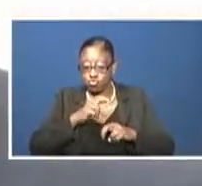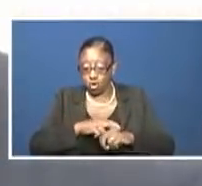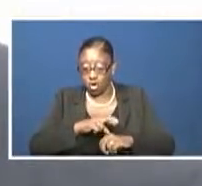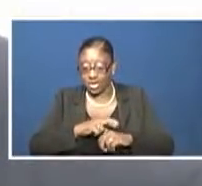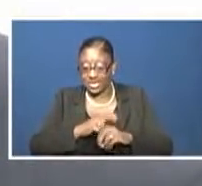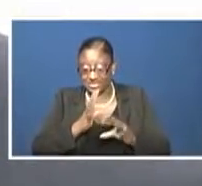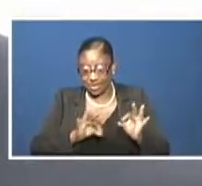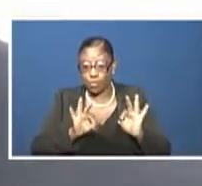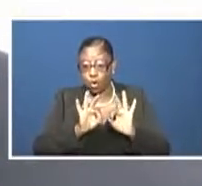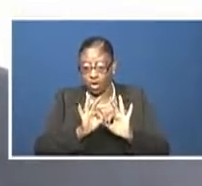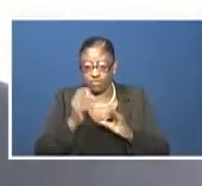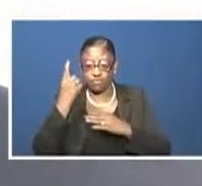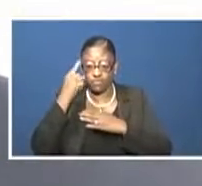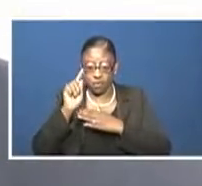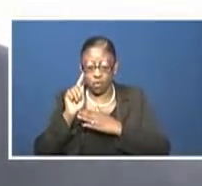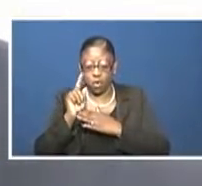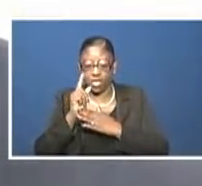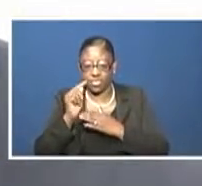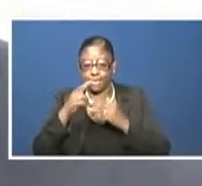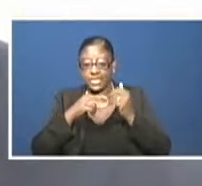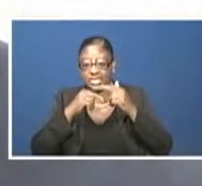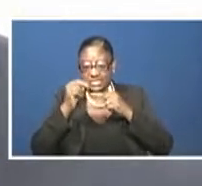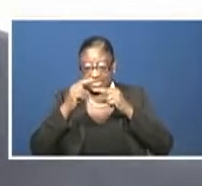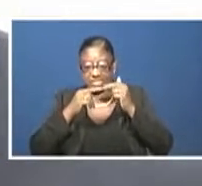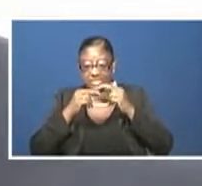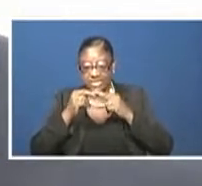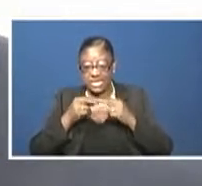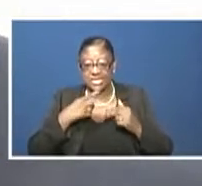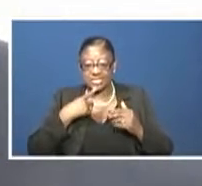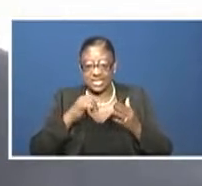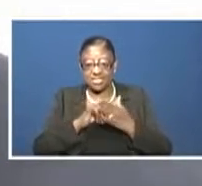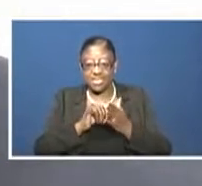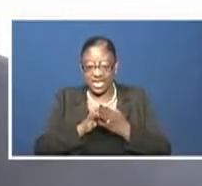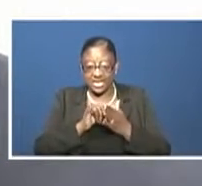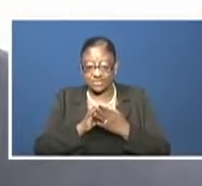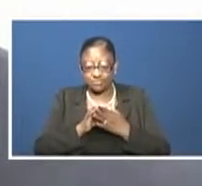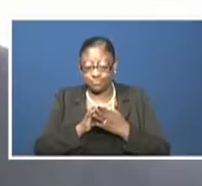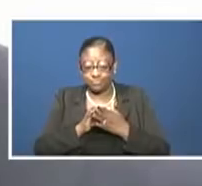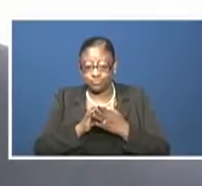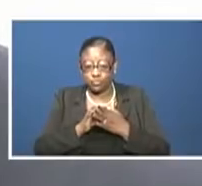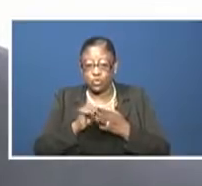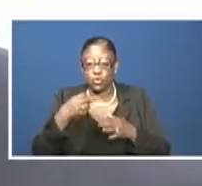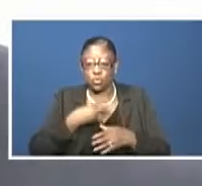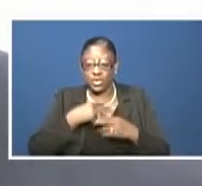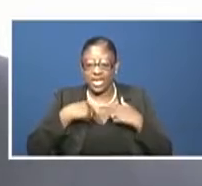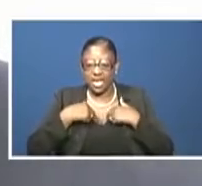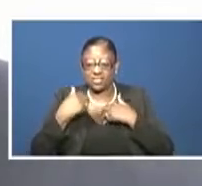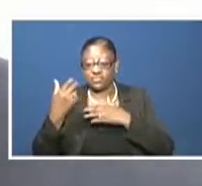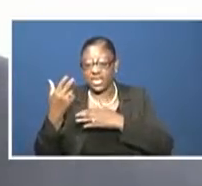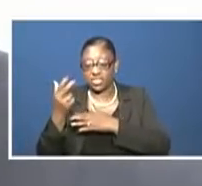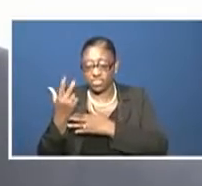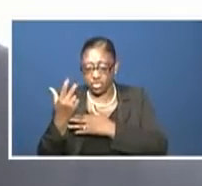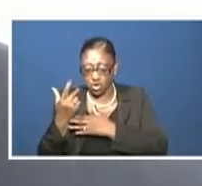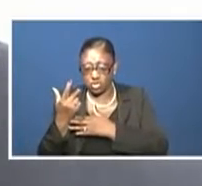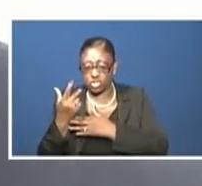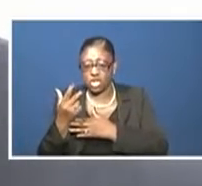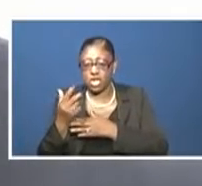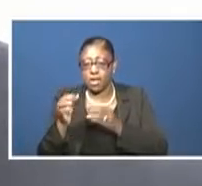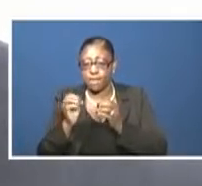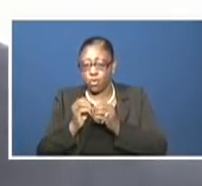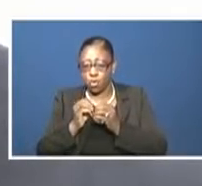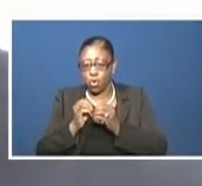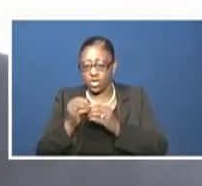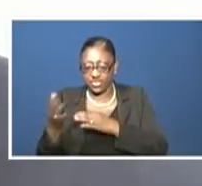My preliminary reports that came to me on Sunday is showing that it is, and so we have about 13 more boreholes to do on that